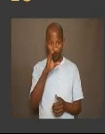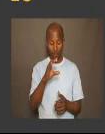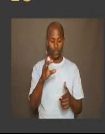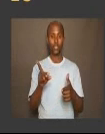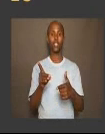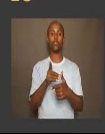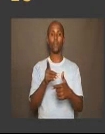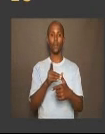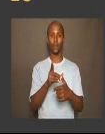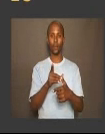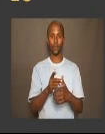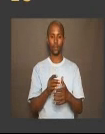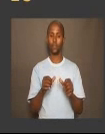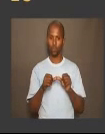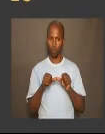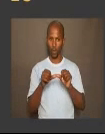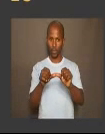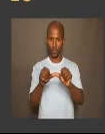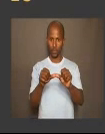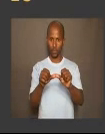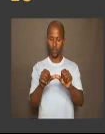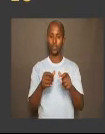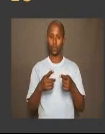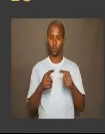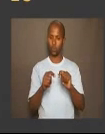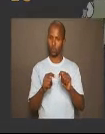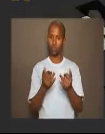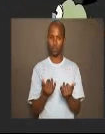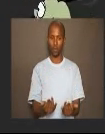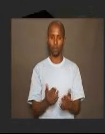domain? Go ahead and try to do this now.